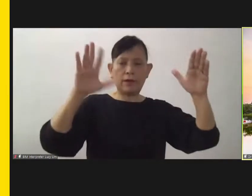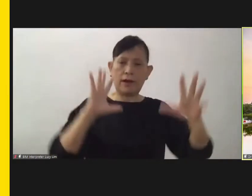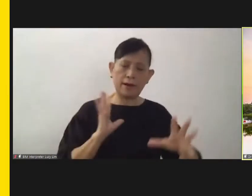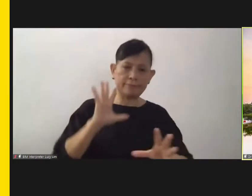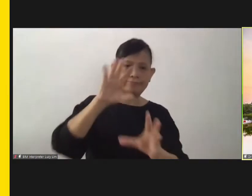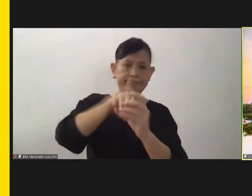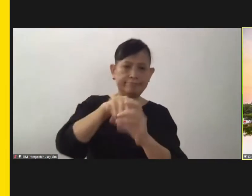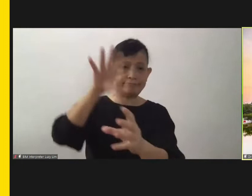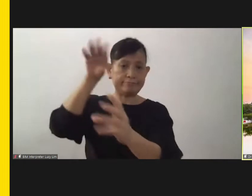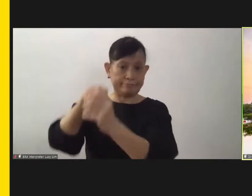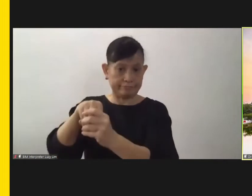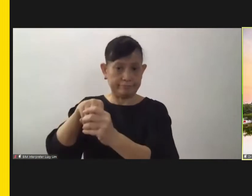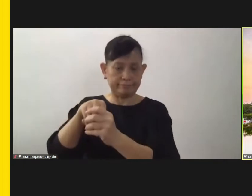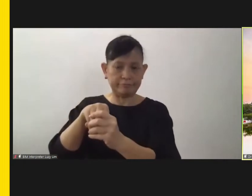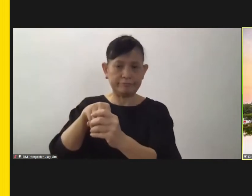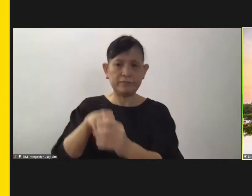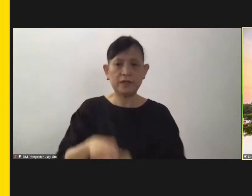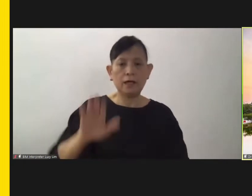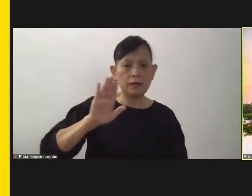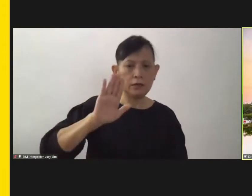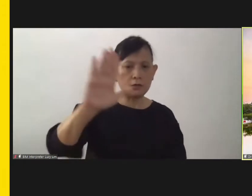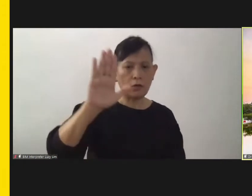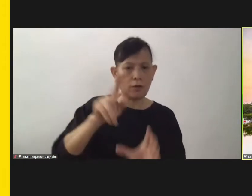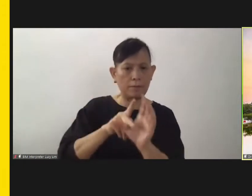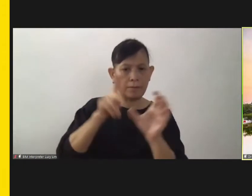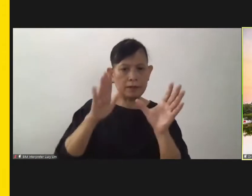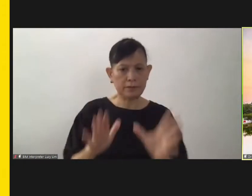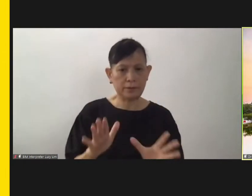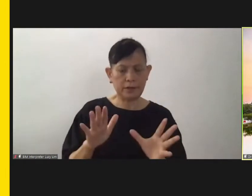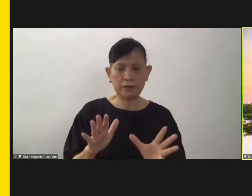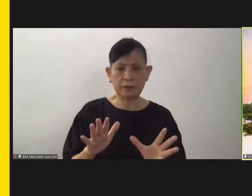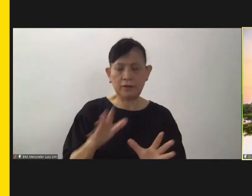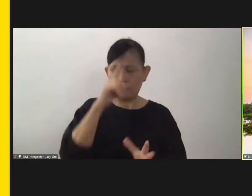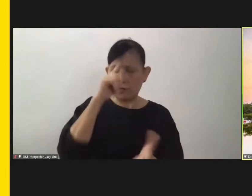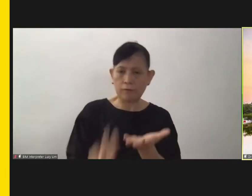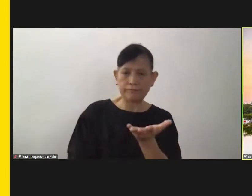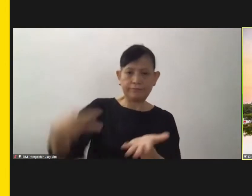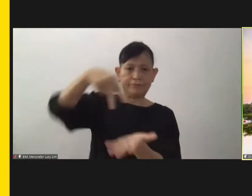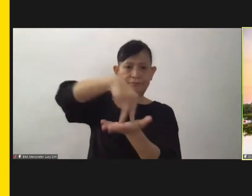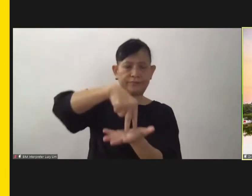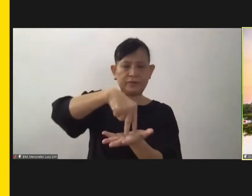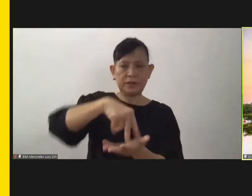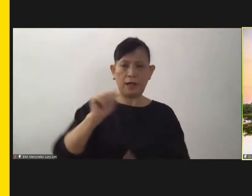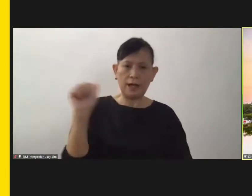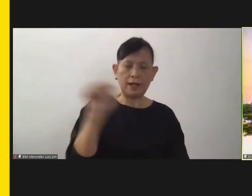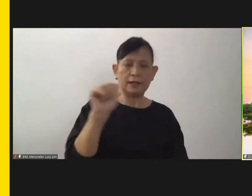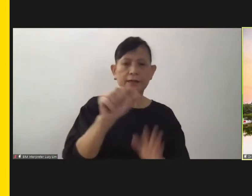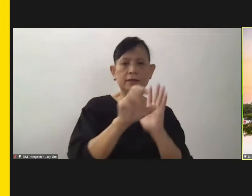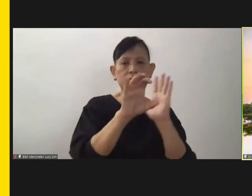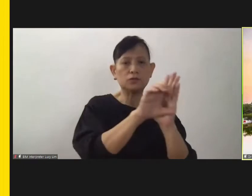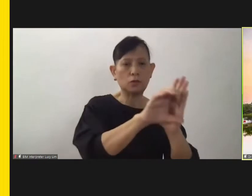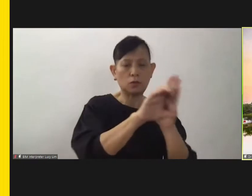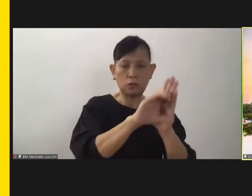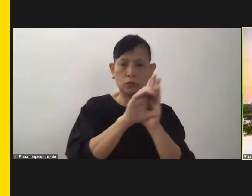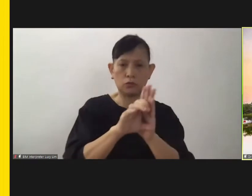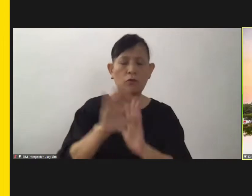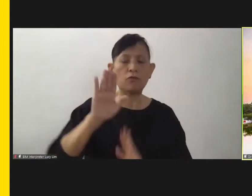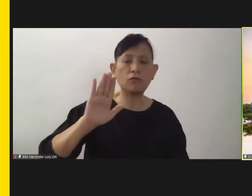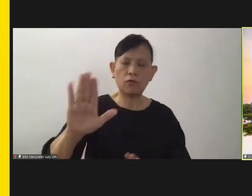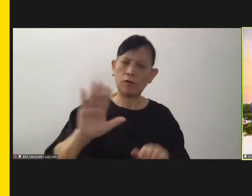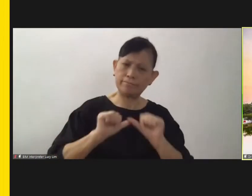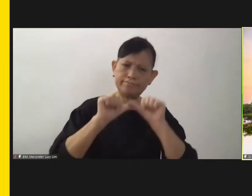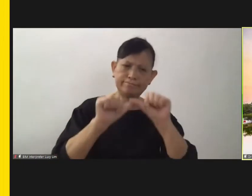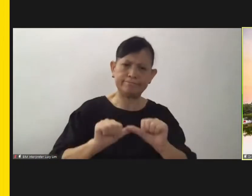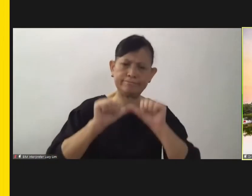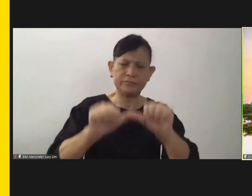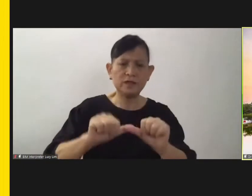and democratic. Your participation in this forum should stand out as a symbol of your unwavering commitment to build